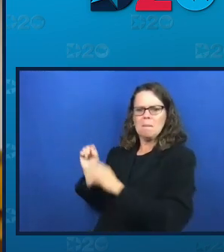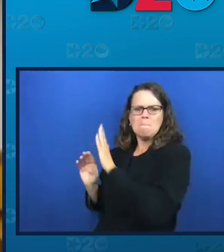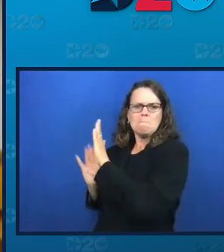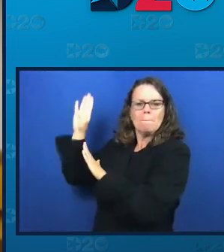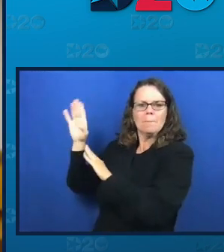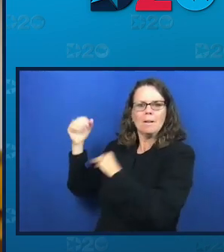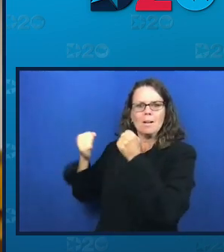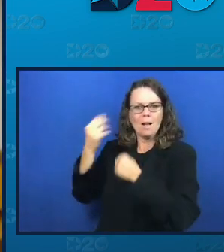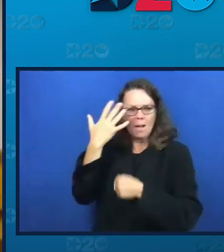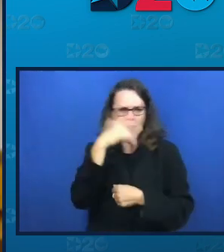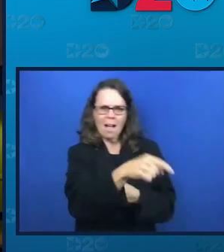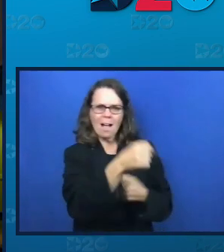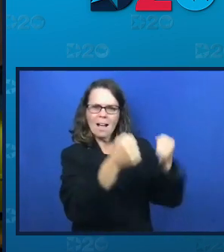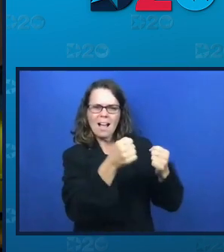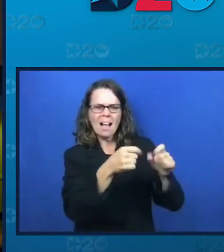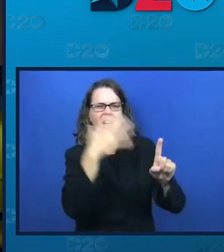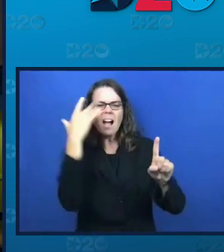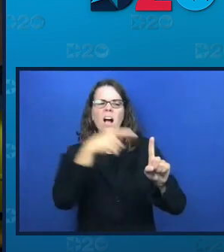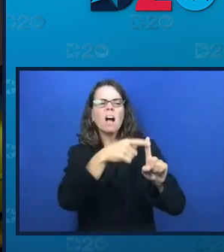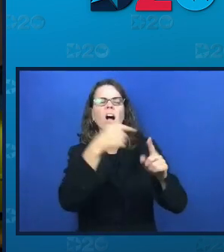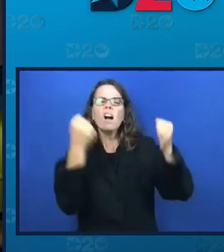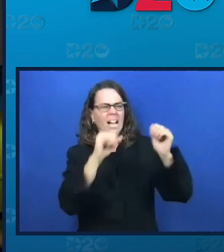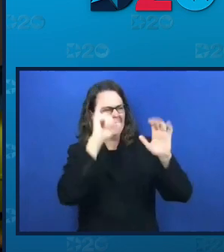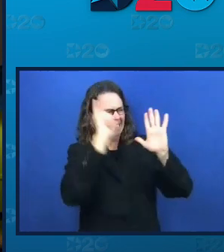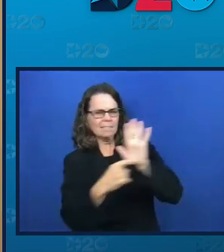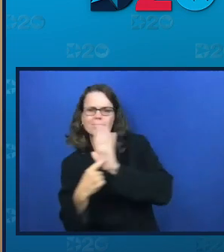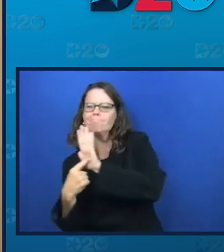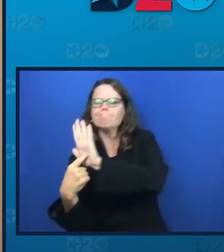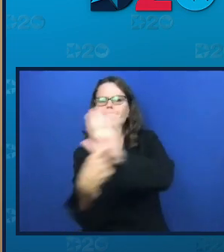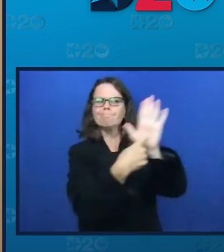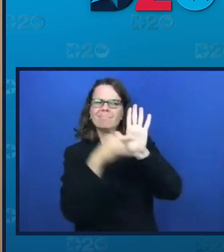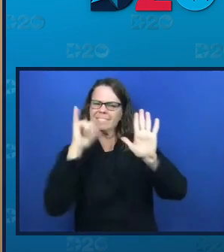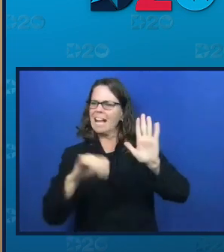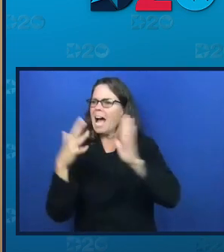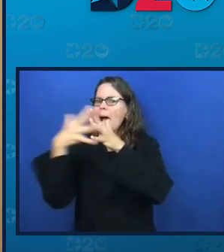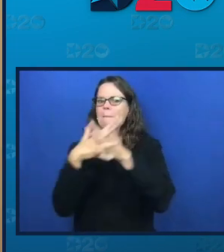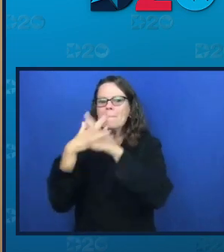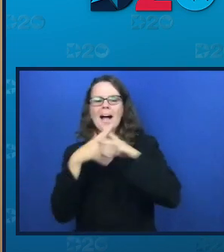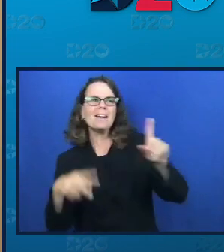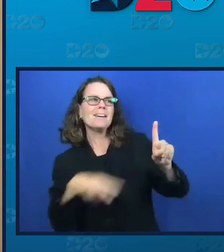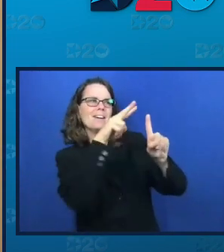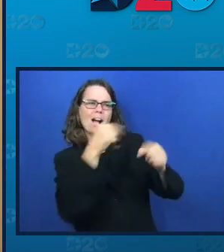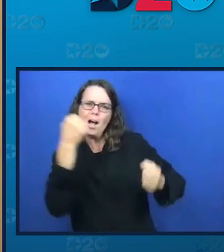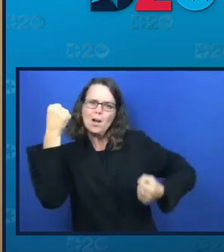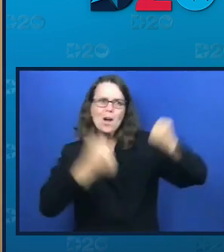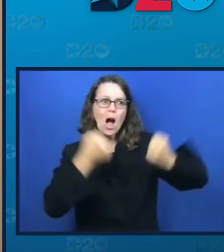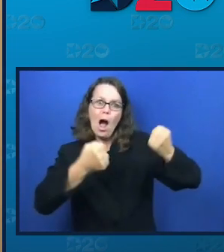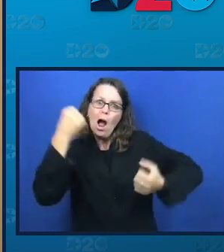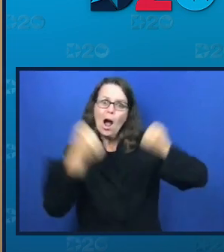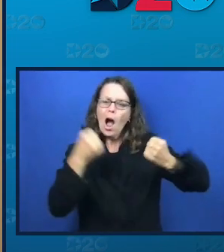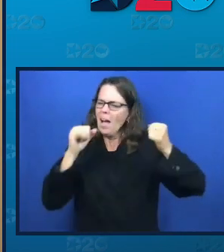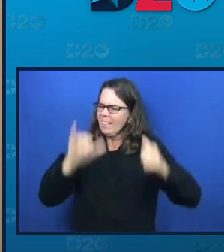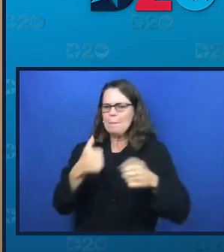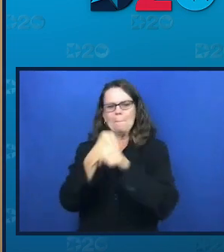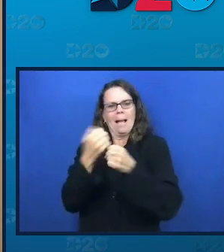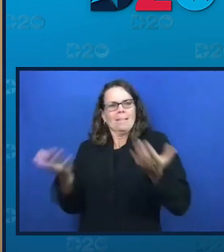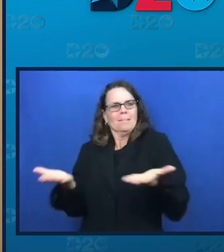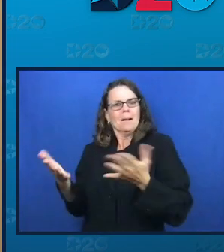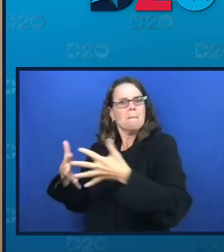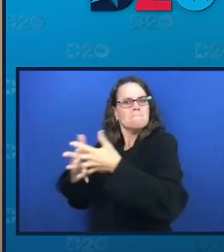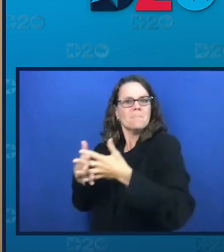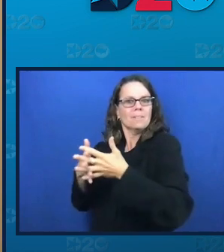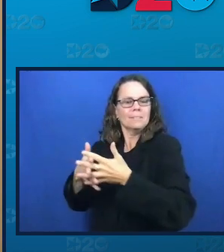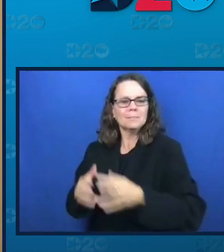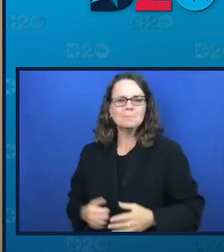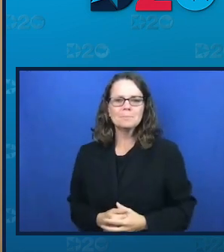Yes. Thank you. It's been a very interesting 2020. I've been in the fire service 16 years and never experienced anything